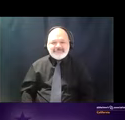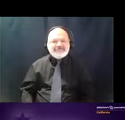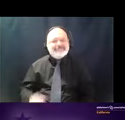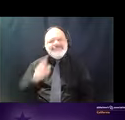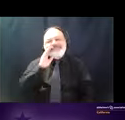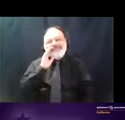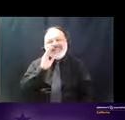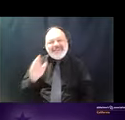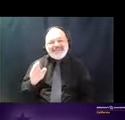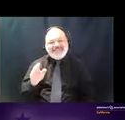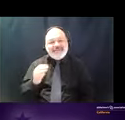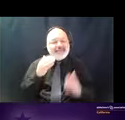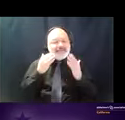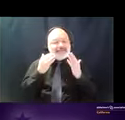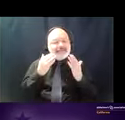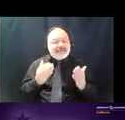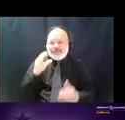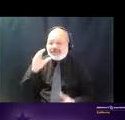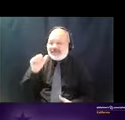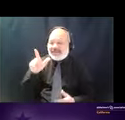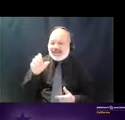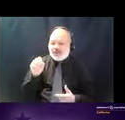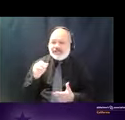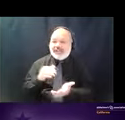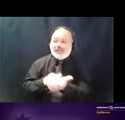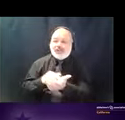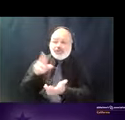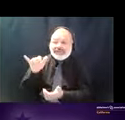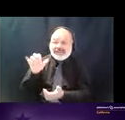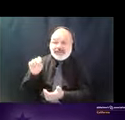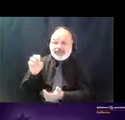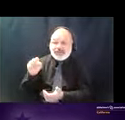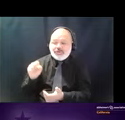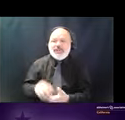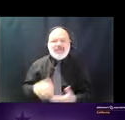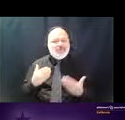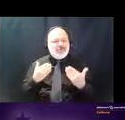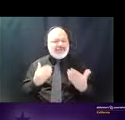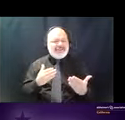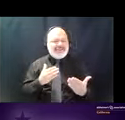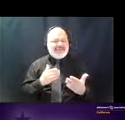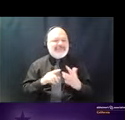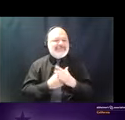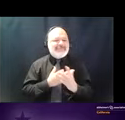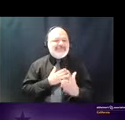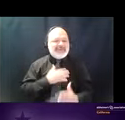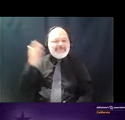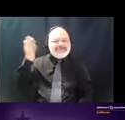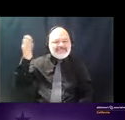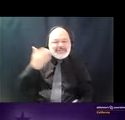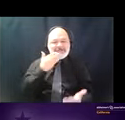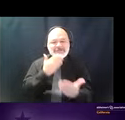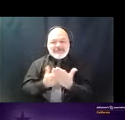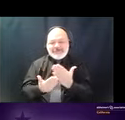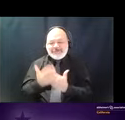Hello. Thank you so much, Carlos and Dr. Reynoso. That was wonderful. I will go ahead and start my presentation. Good morning,